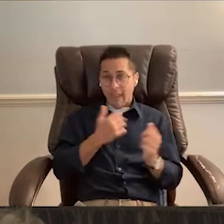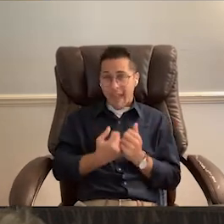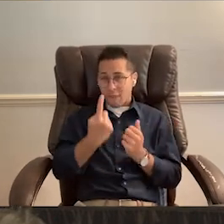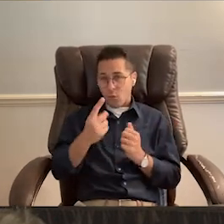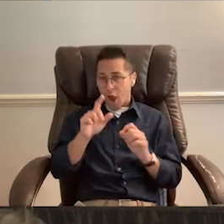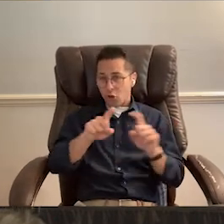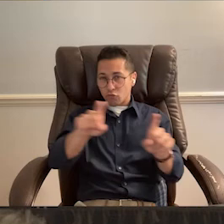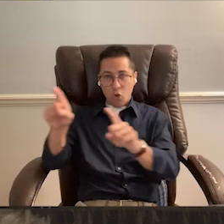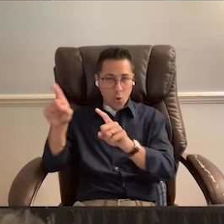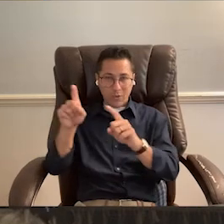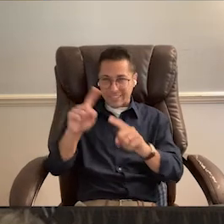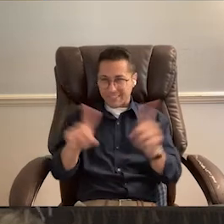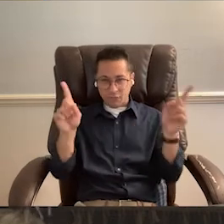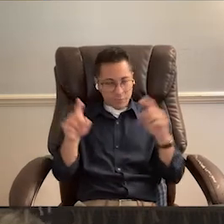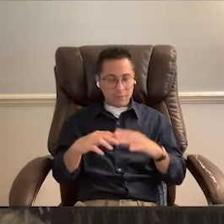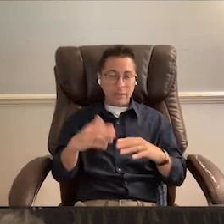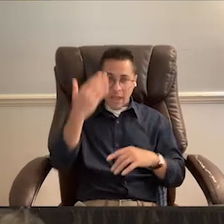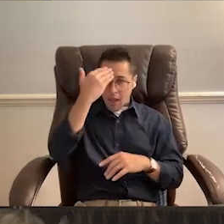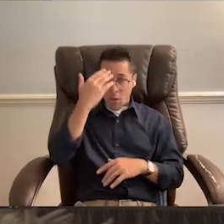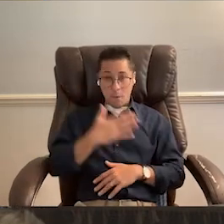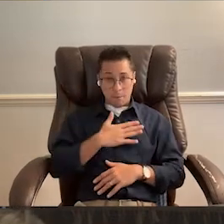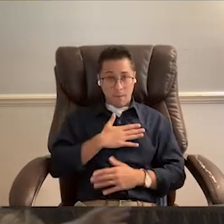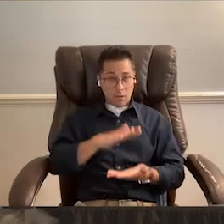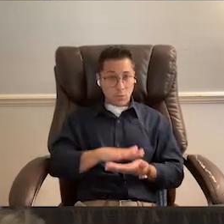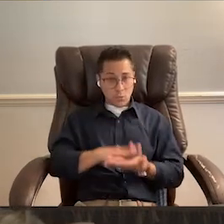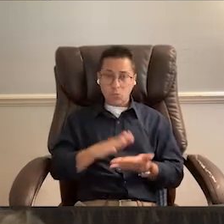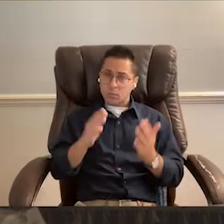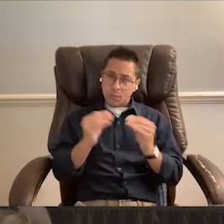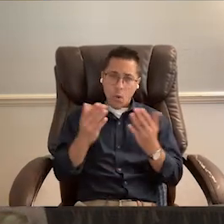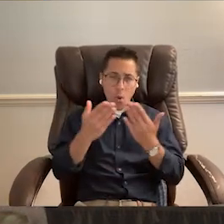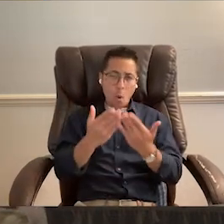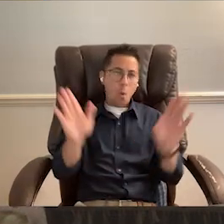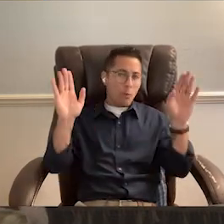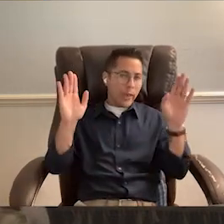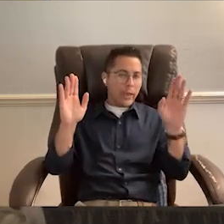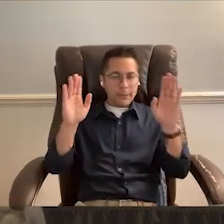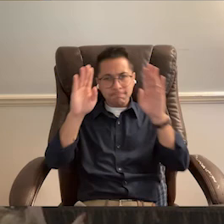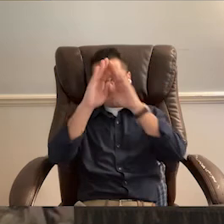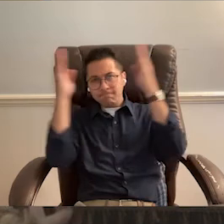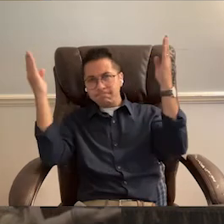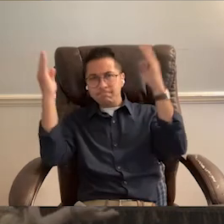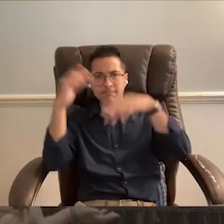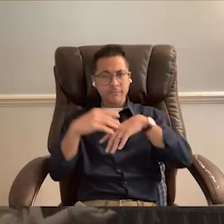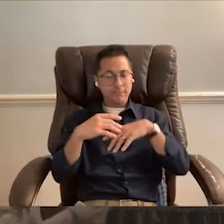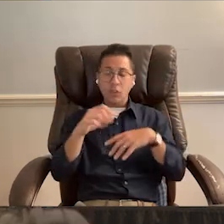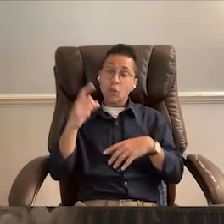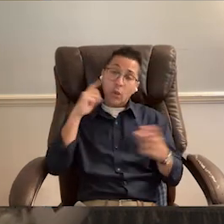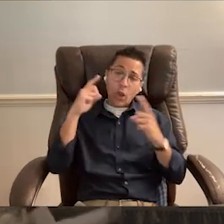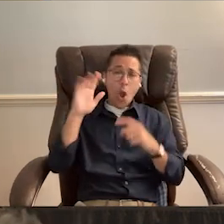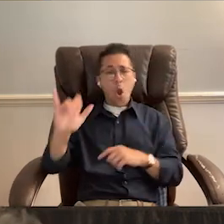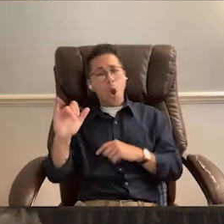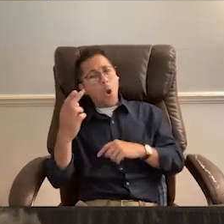not? So, I mean, personally, everywhere you go is different, because I know my school